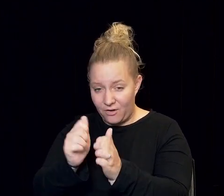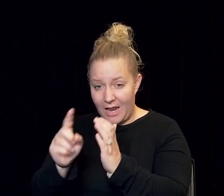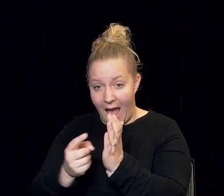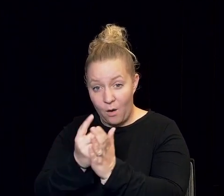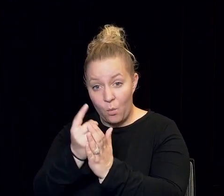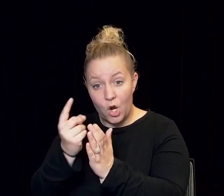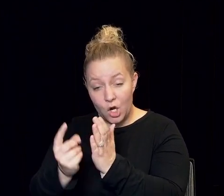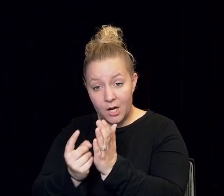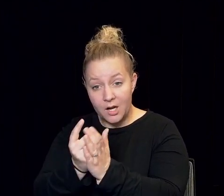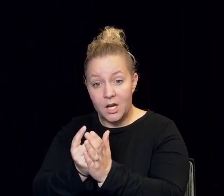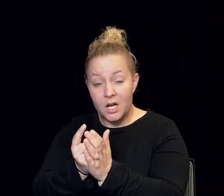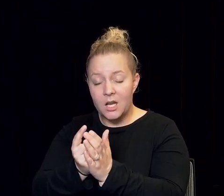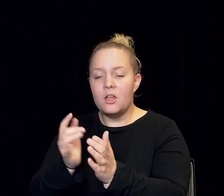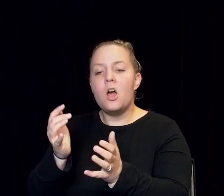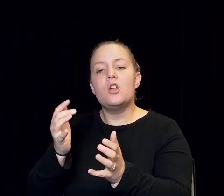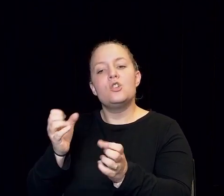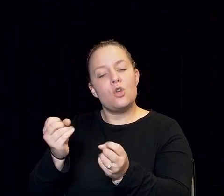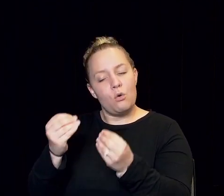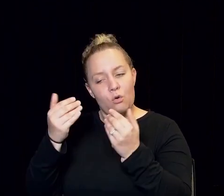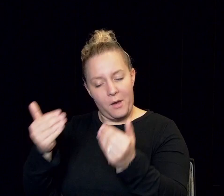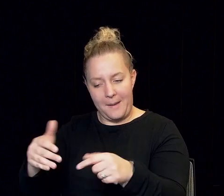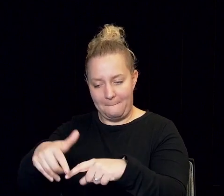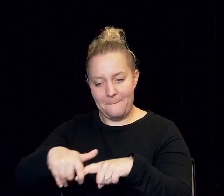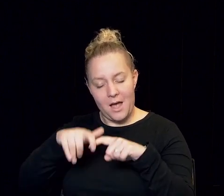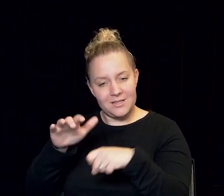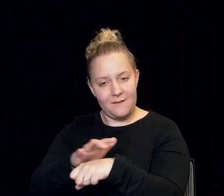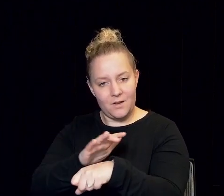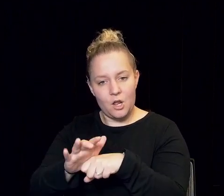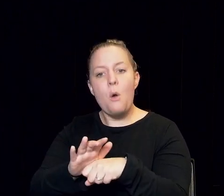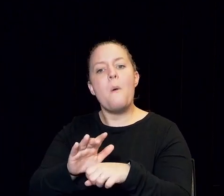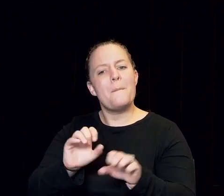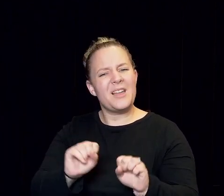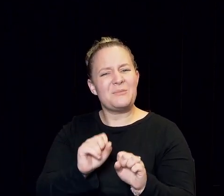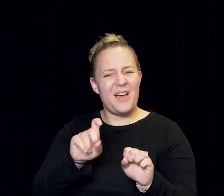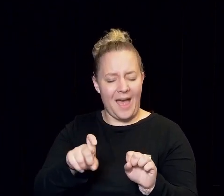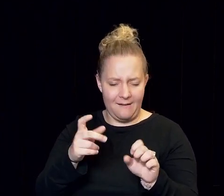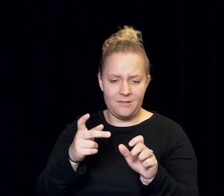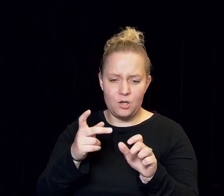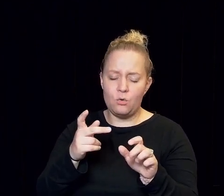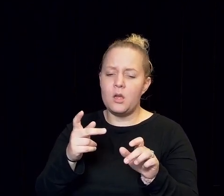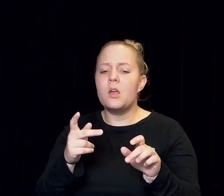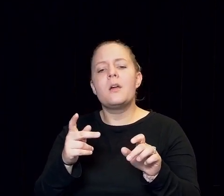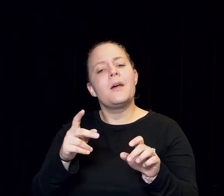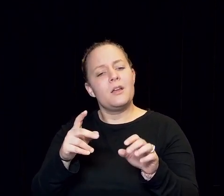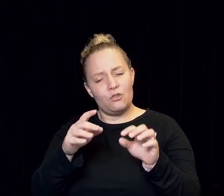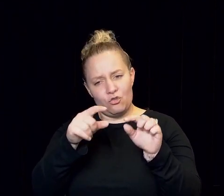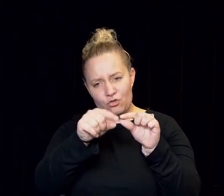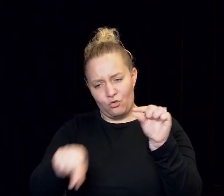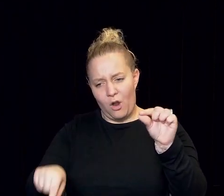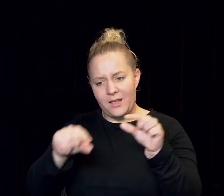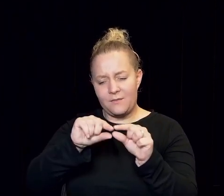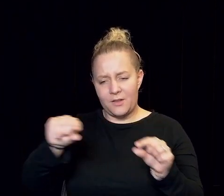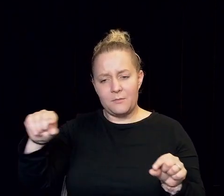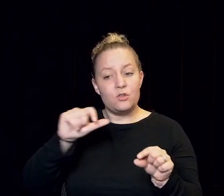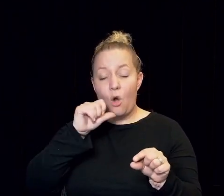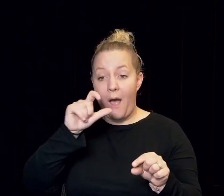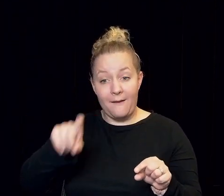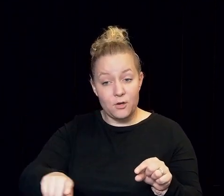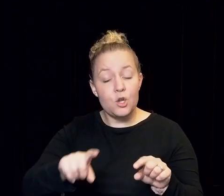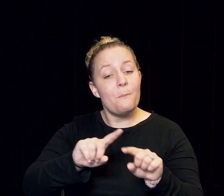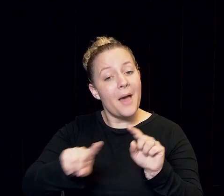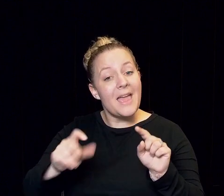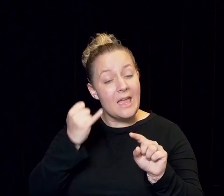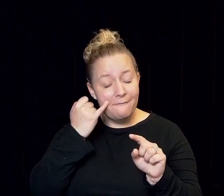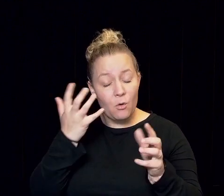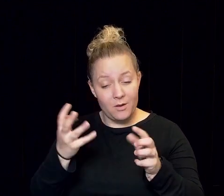this out. Remember, you are going to have to likely multiply these things out. You don't have to cross simplify, but if not, just multiply straight across and then simplify